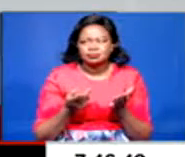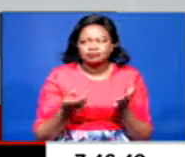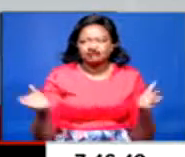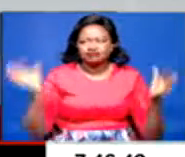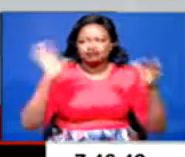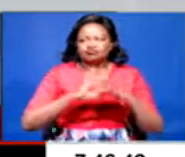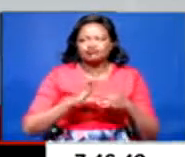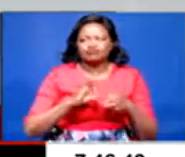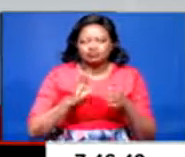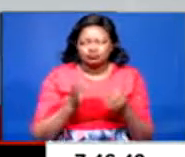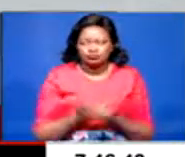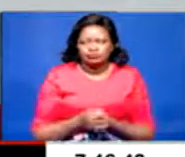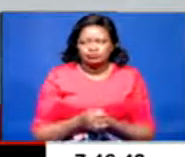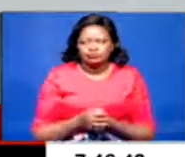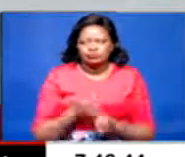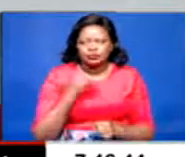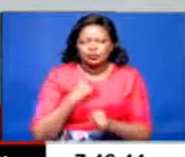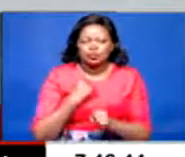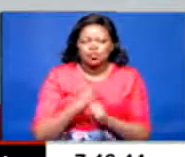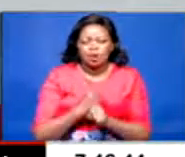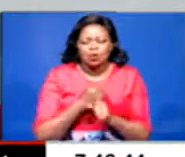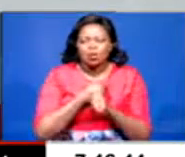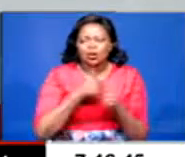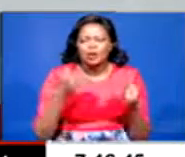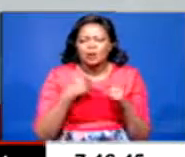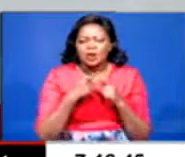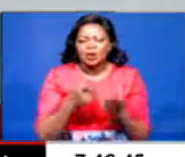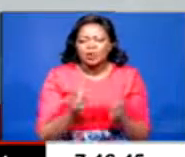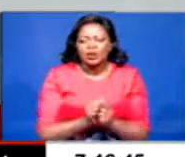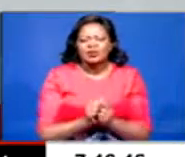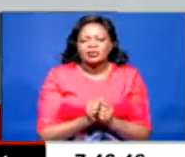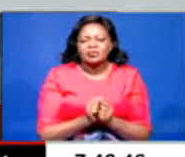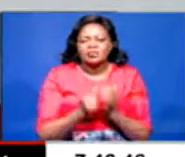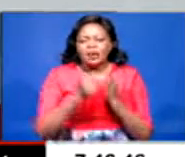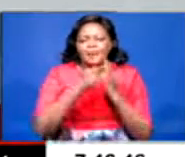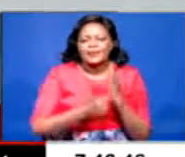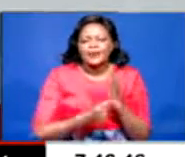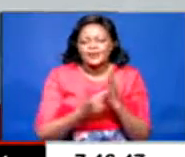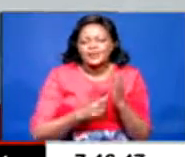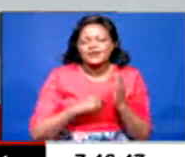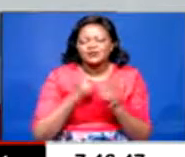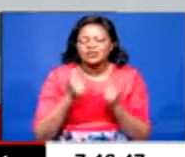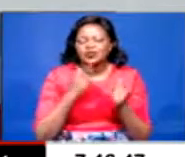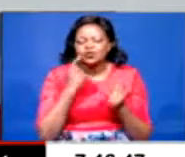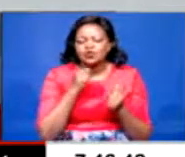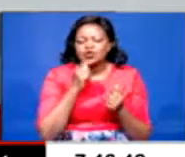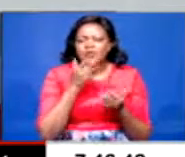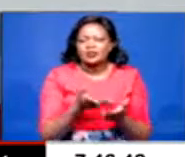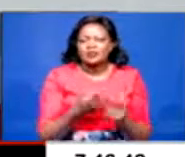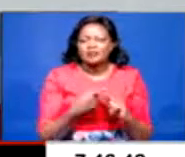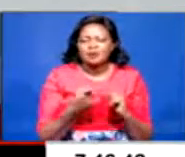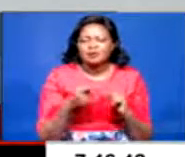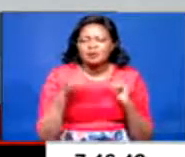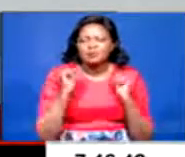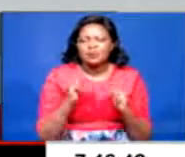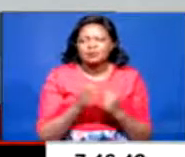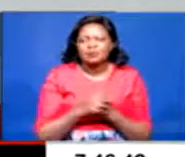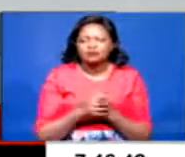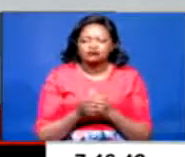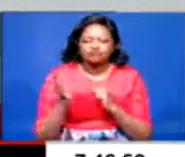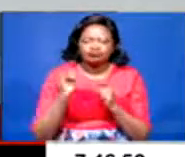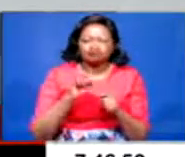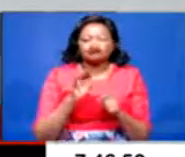supposed to work across board. But now with the manual, there are those who will not be in the KIMS kit, but might appear in the manual. So it will